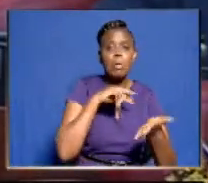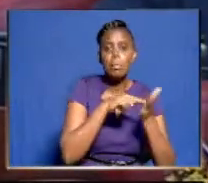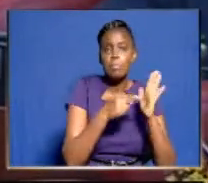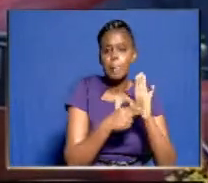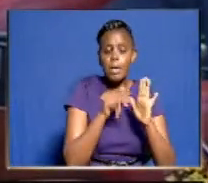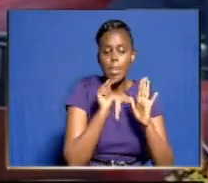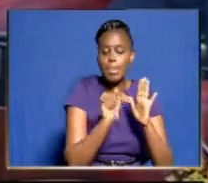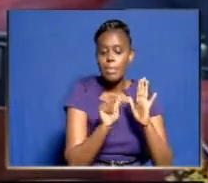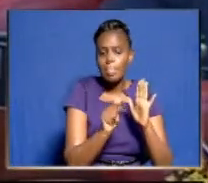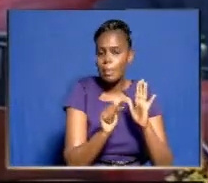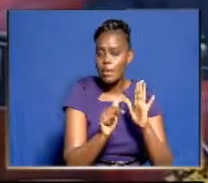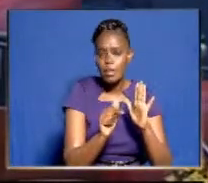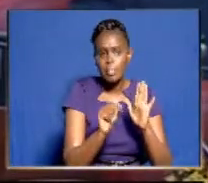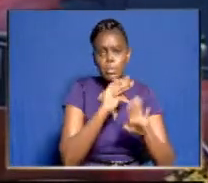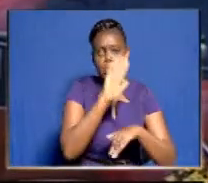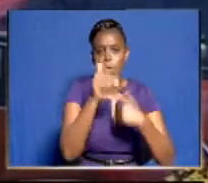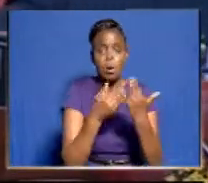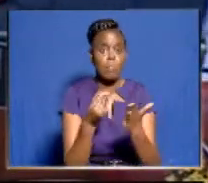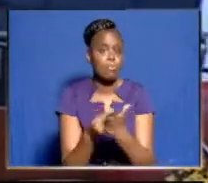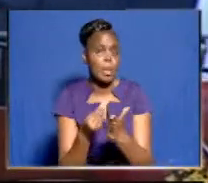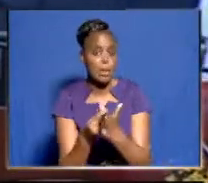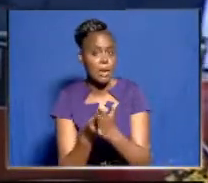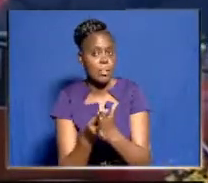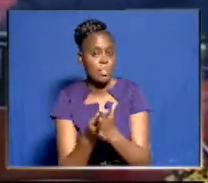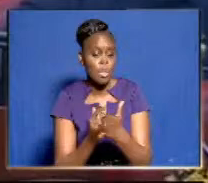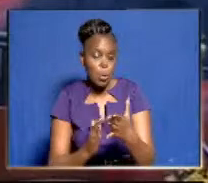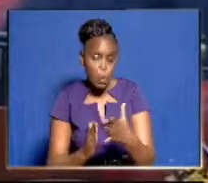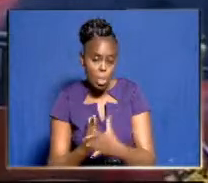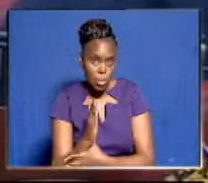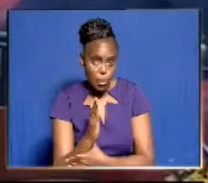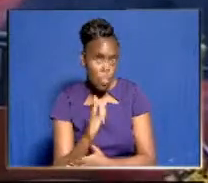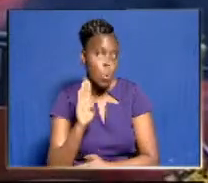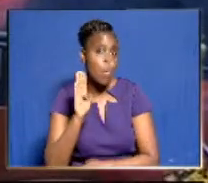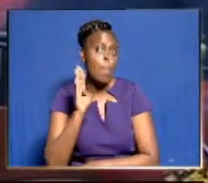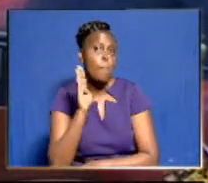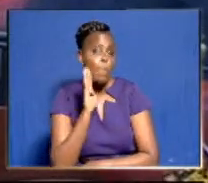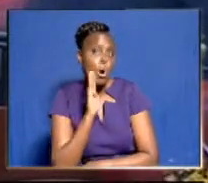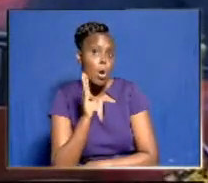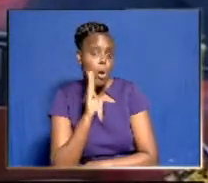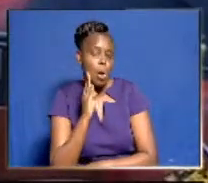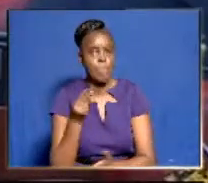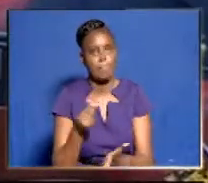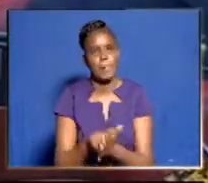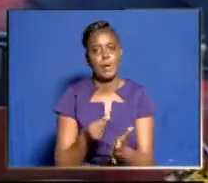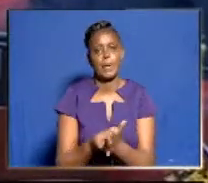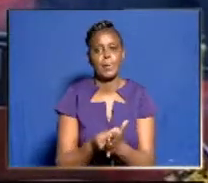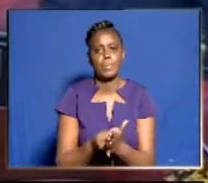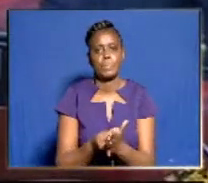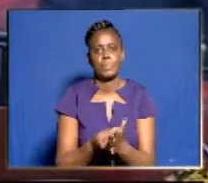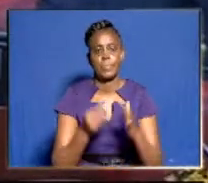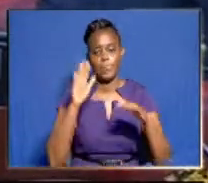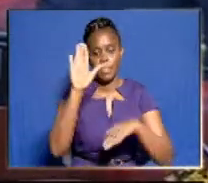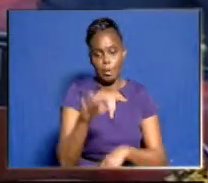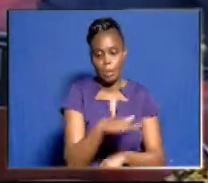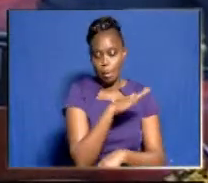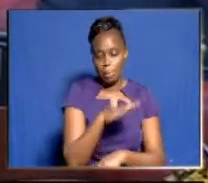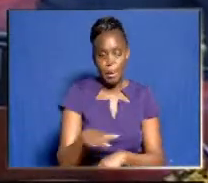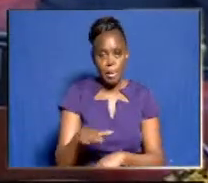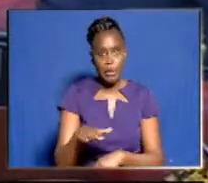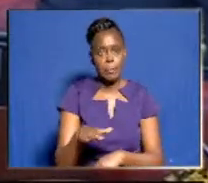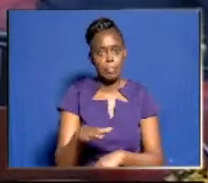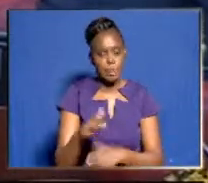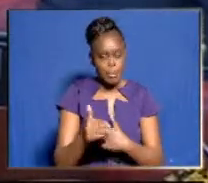and these are all financed through borrowed funds. And this House should take a